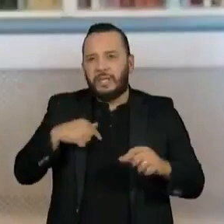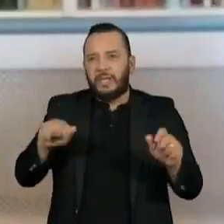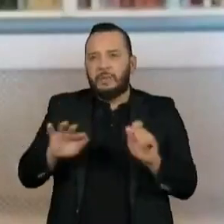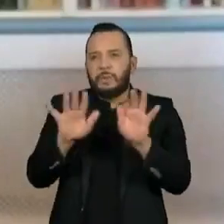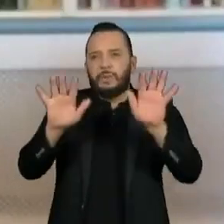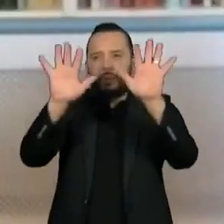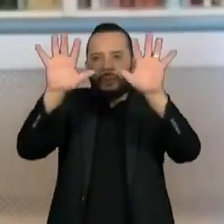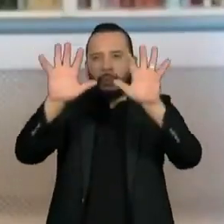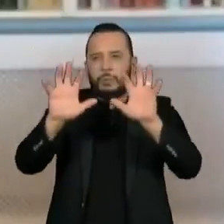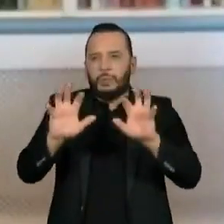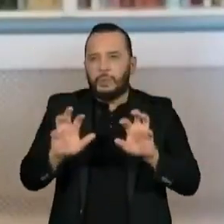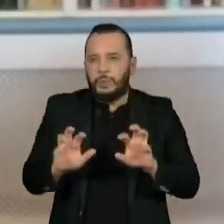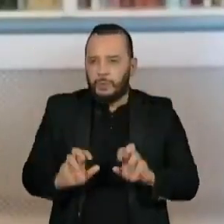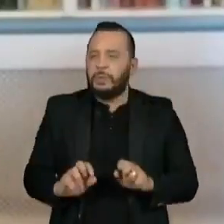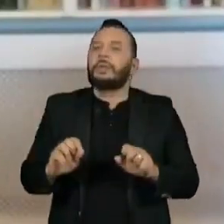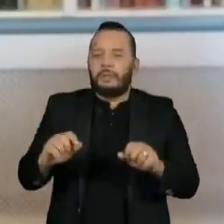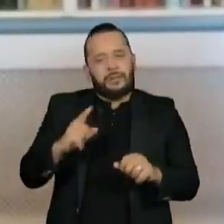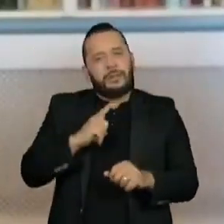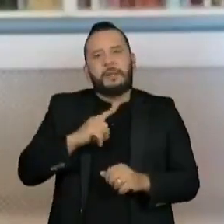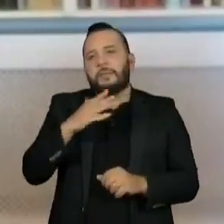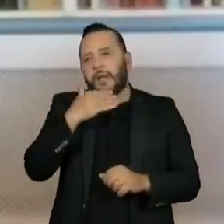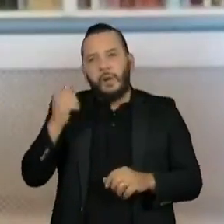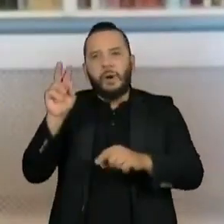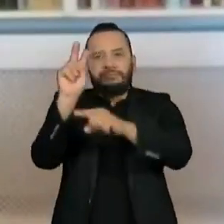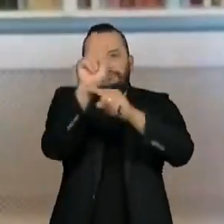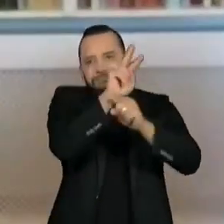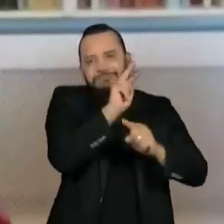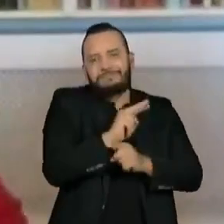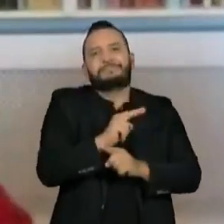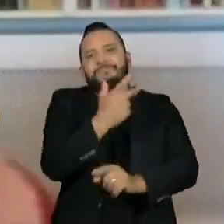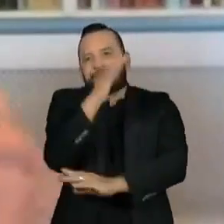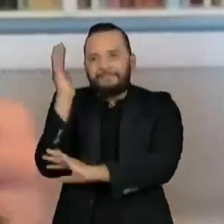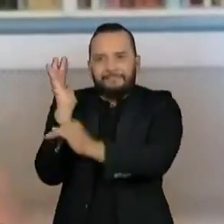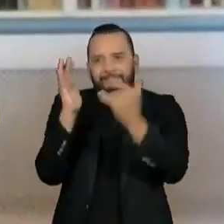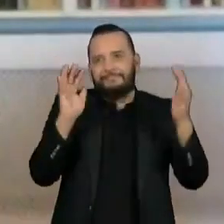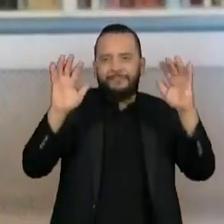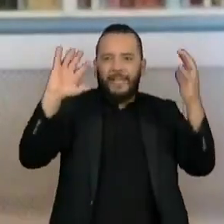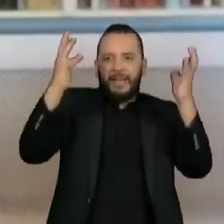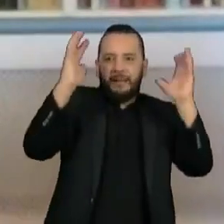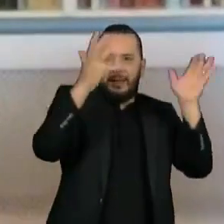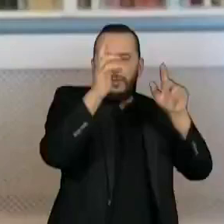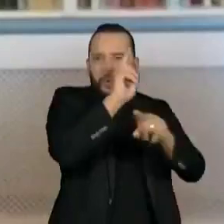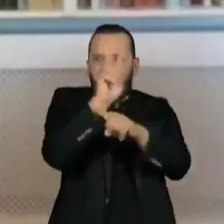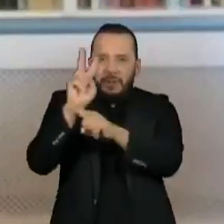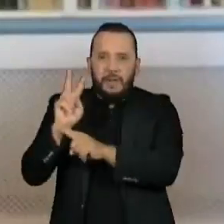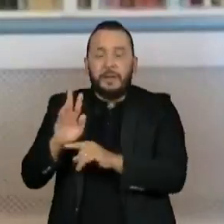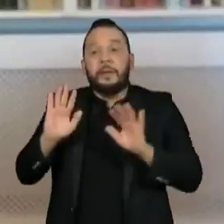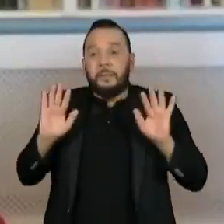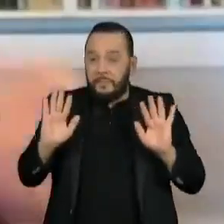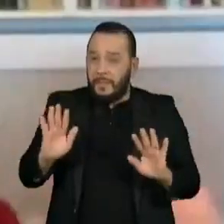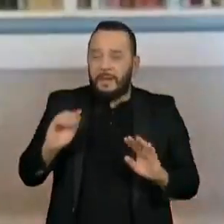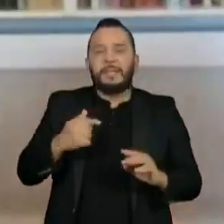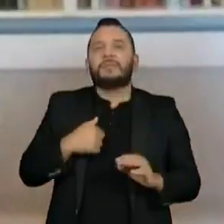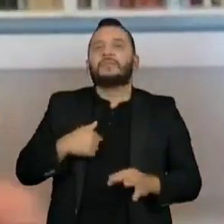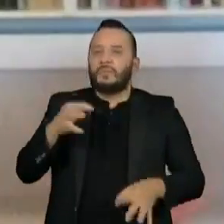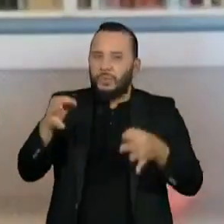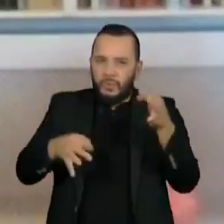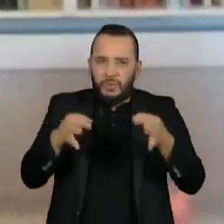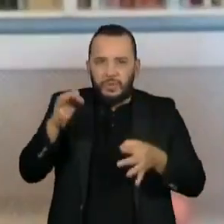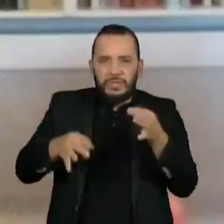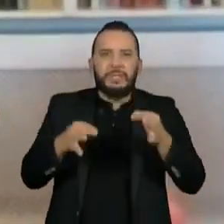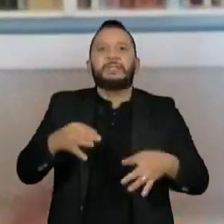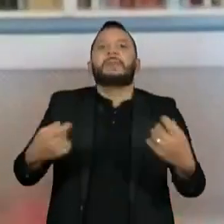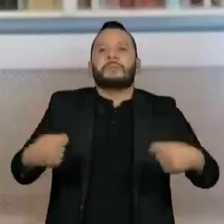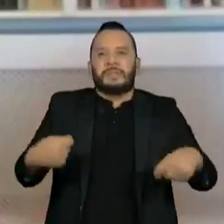better adaptation on all sides we need that but those those layers of injustice have become even more